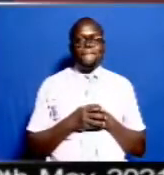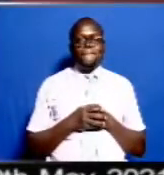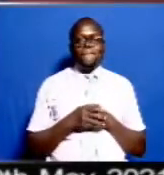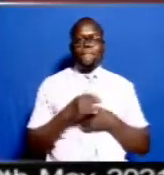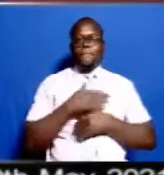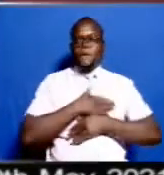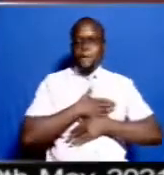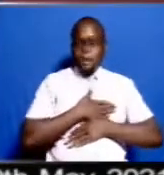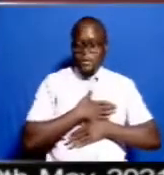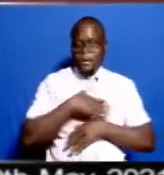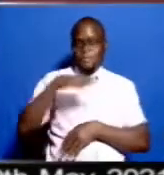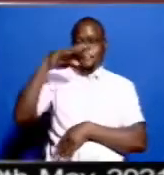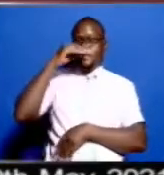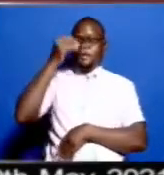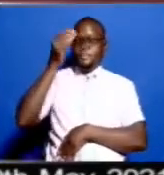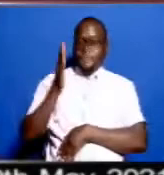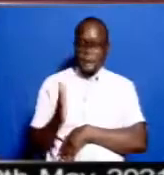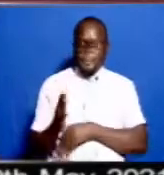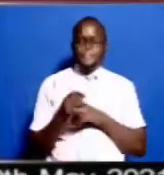Honorable Speaker,